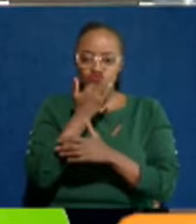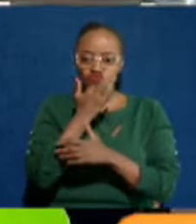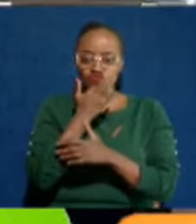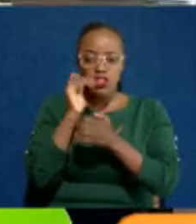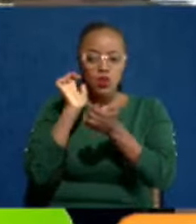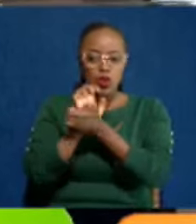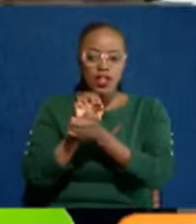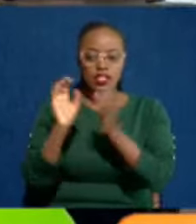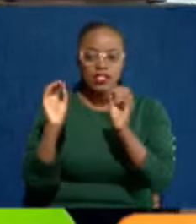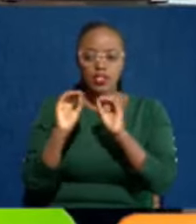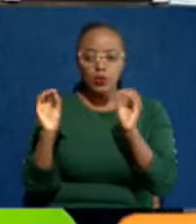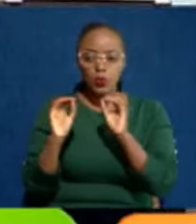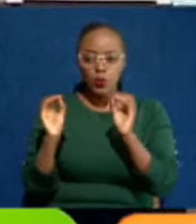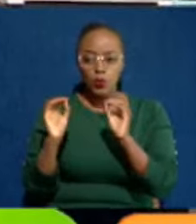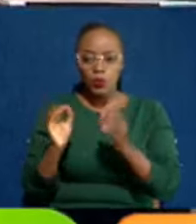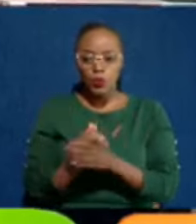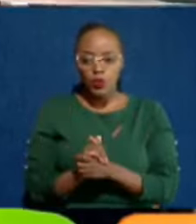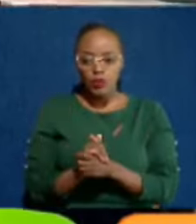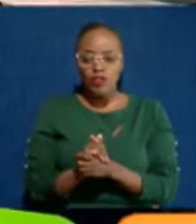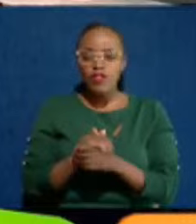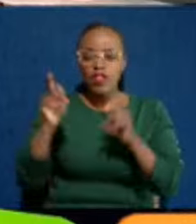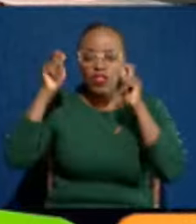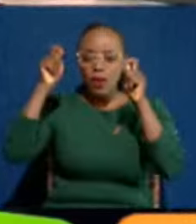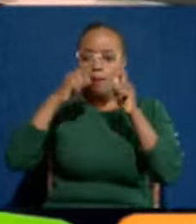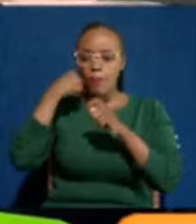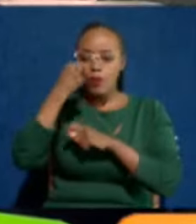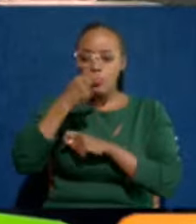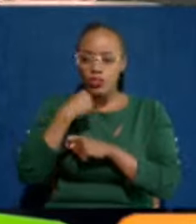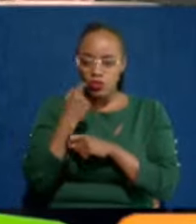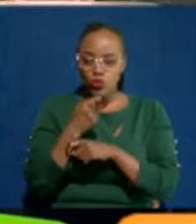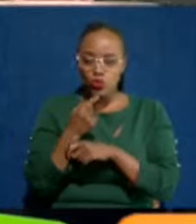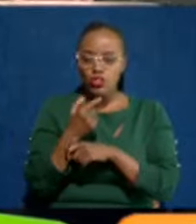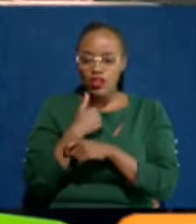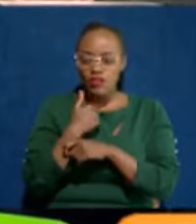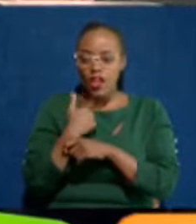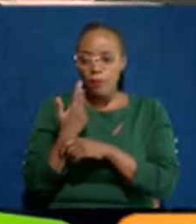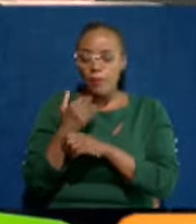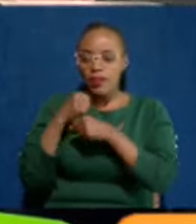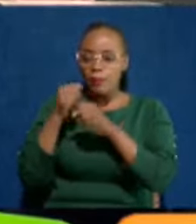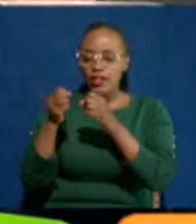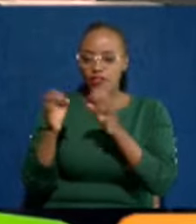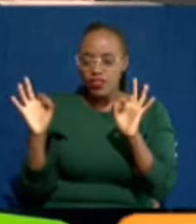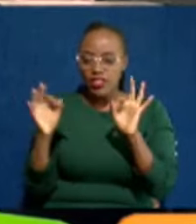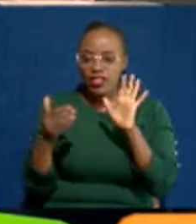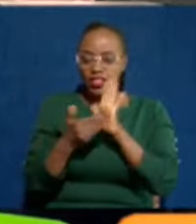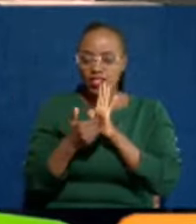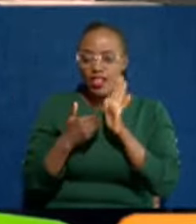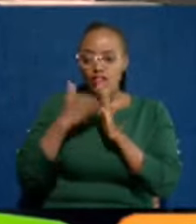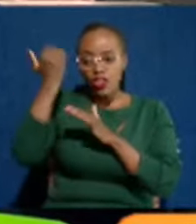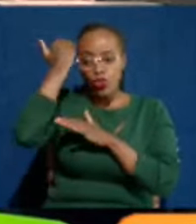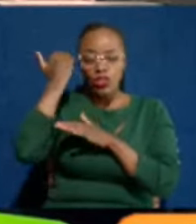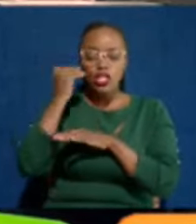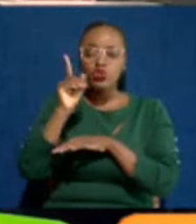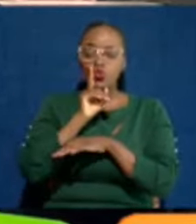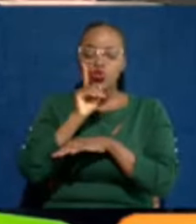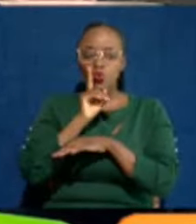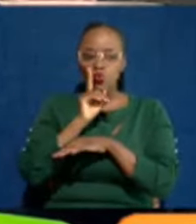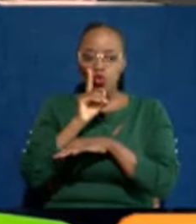arrested? And protesters who will be set free mostly by the courts tomorrow,